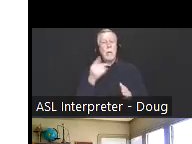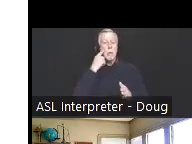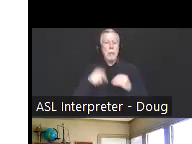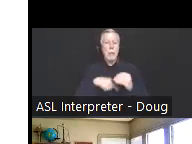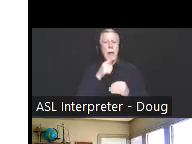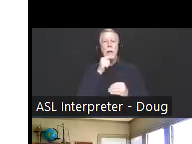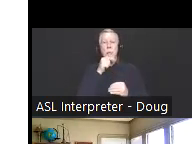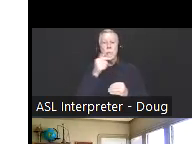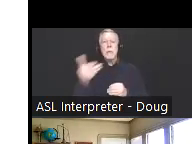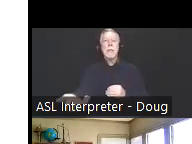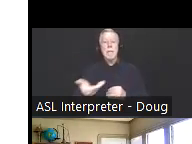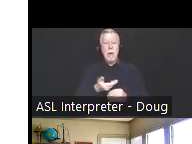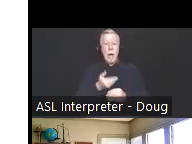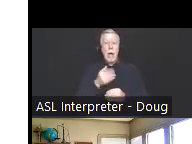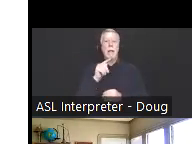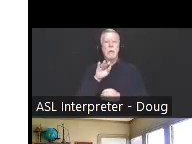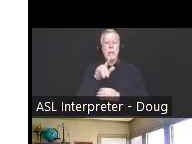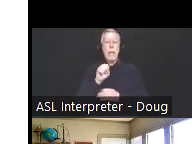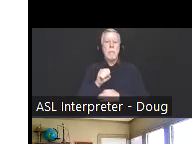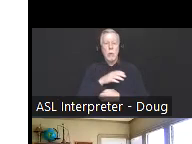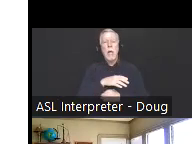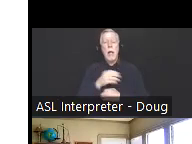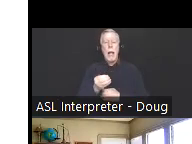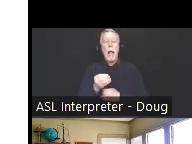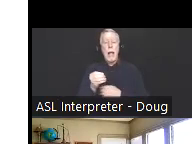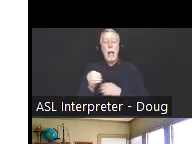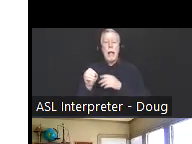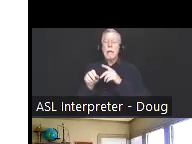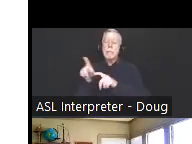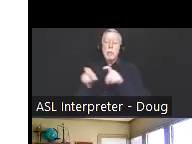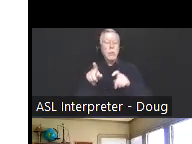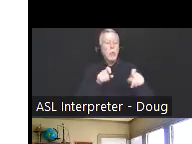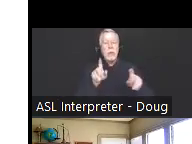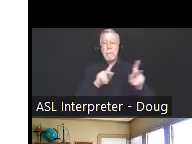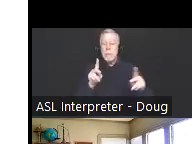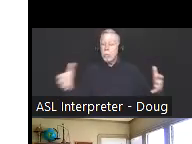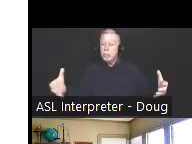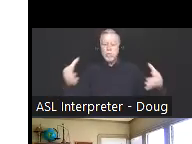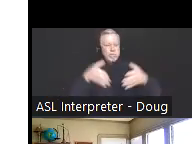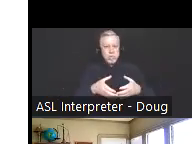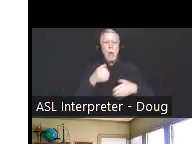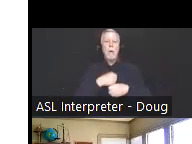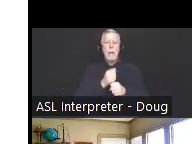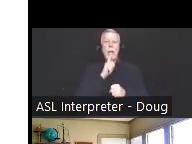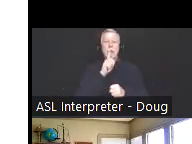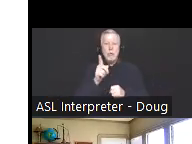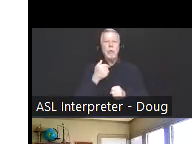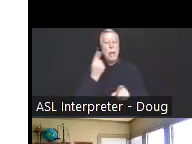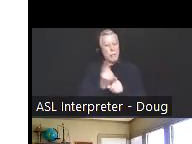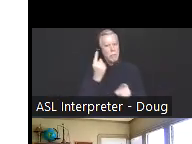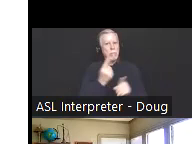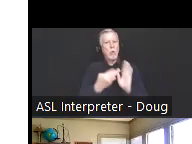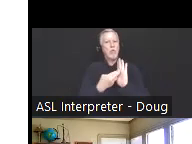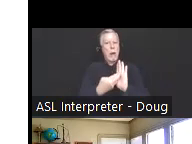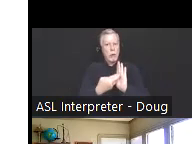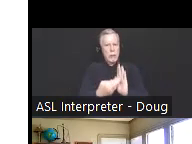invited to the table and pooling people in terms of making sure that you've got ample representation of issue